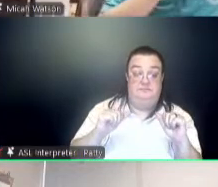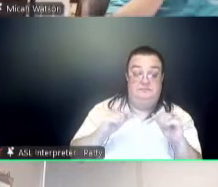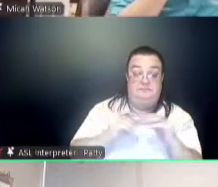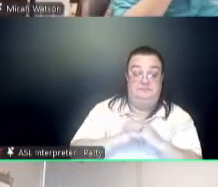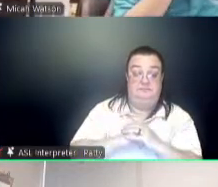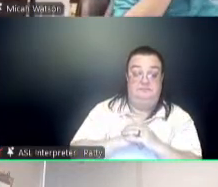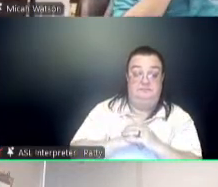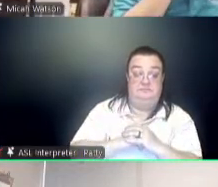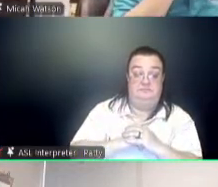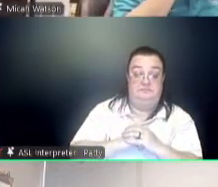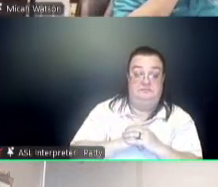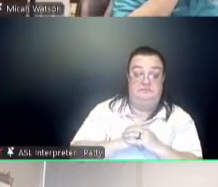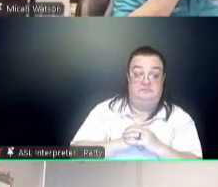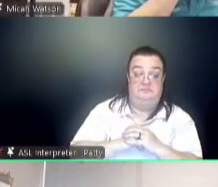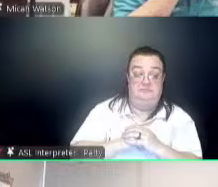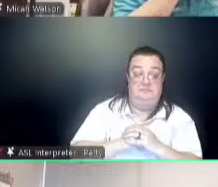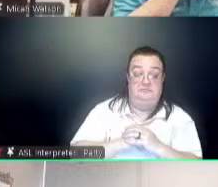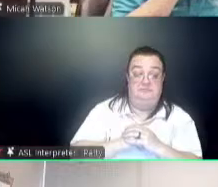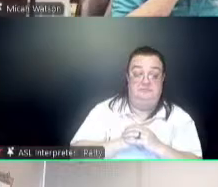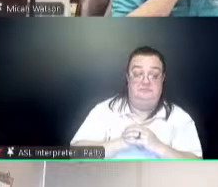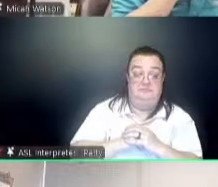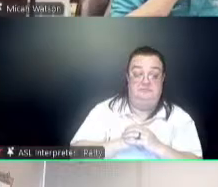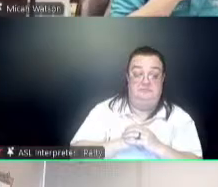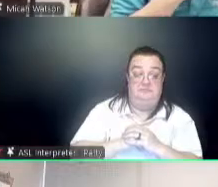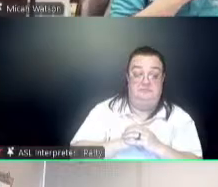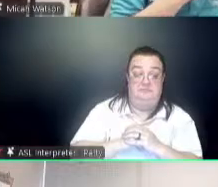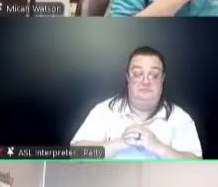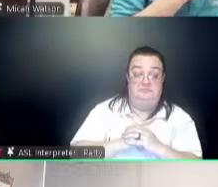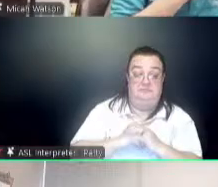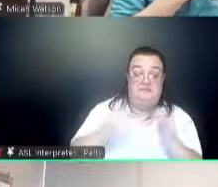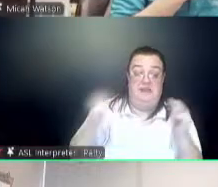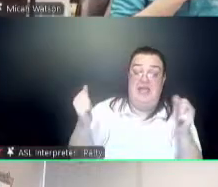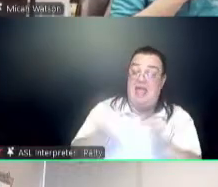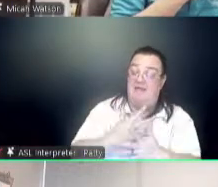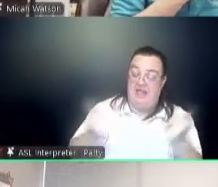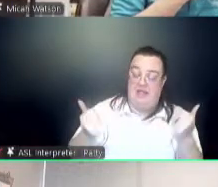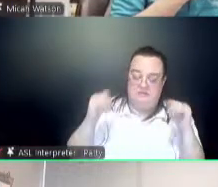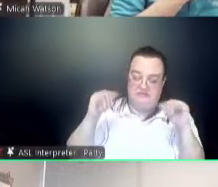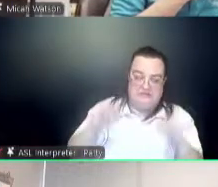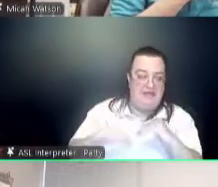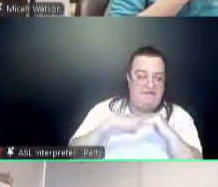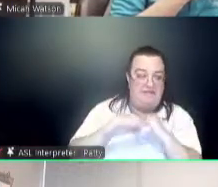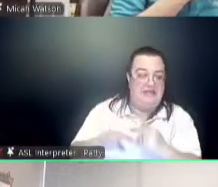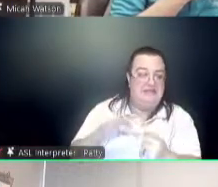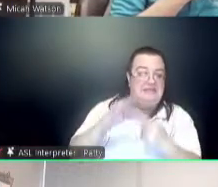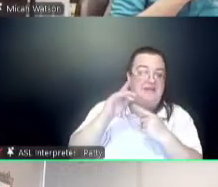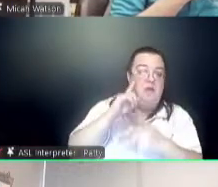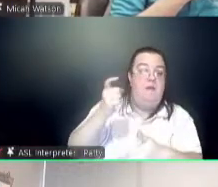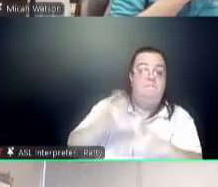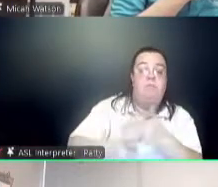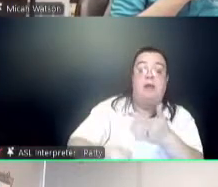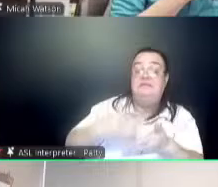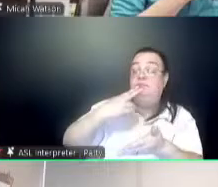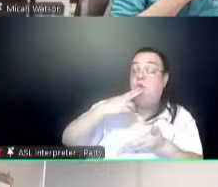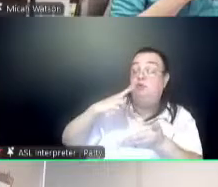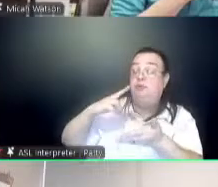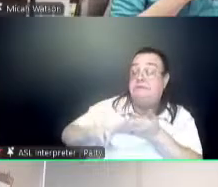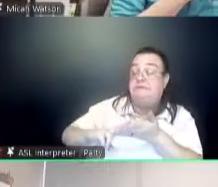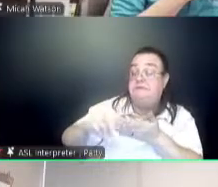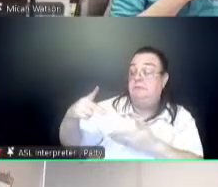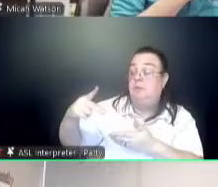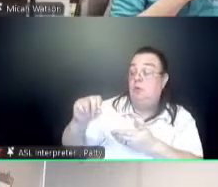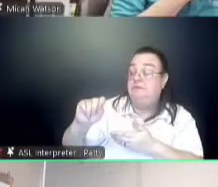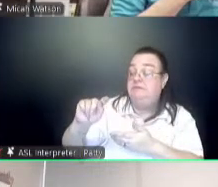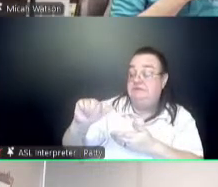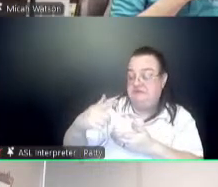we have remained flat with everything else except for the price of postage. We do